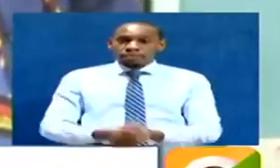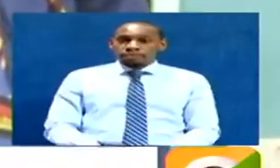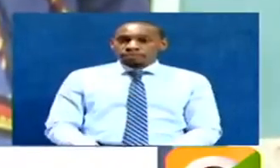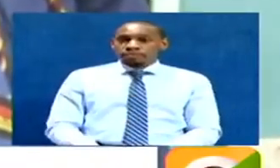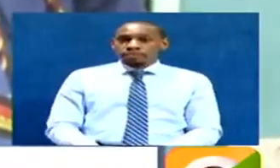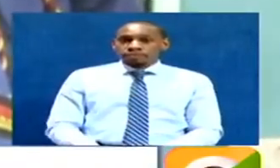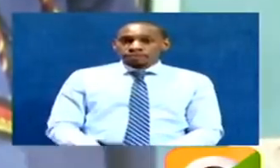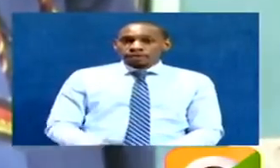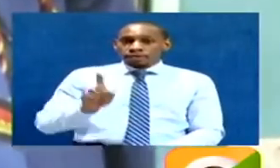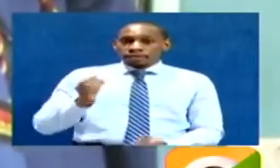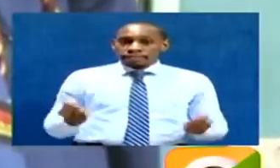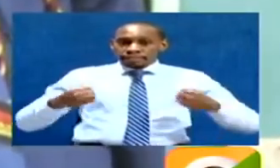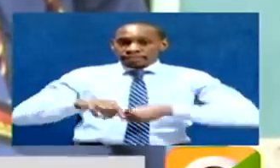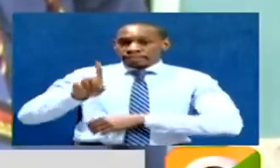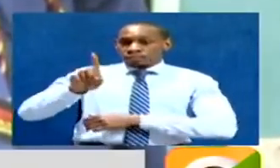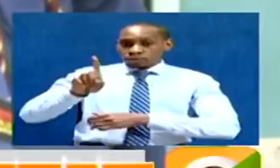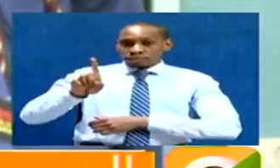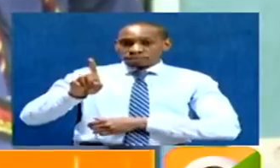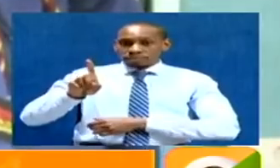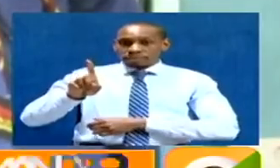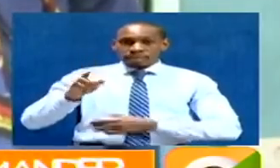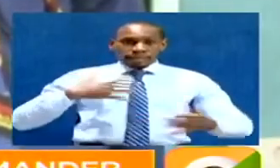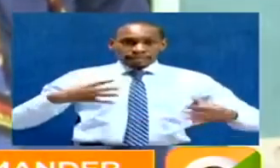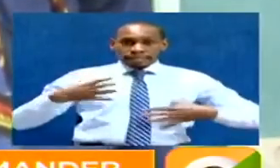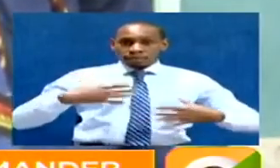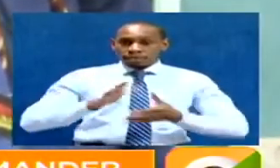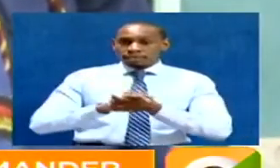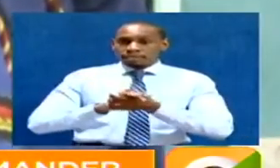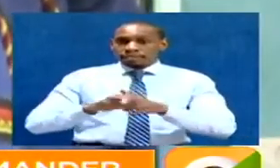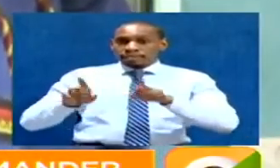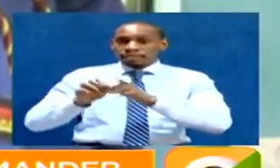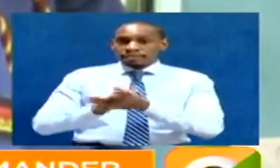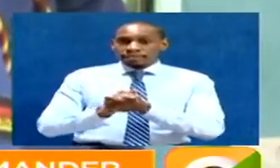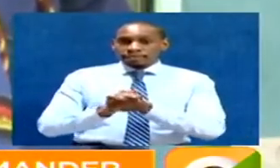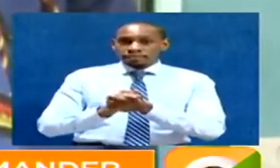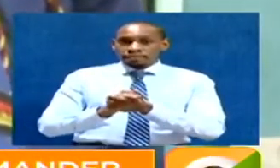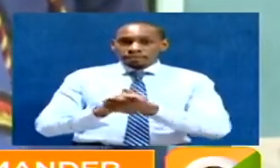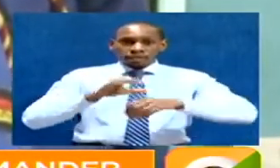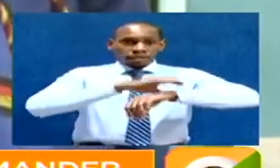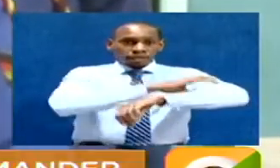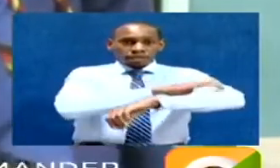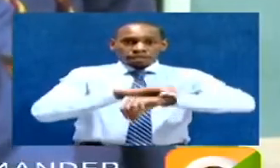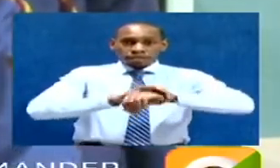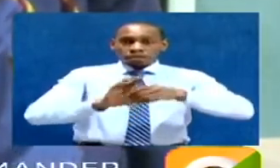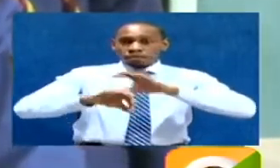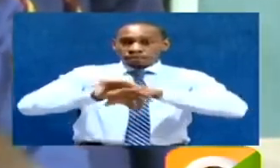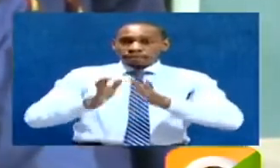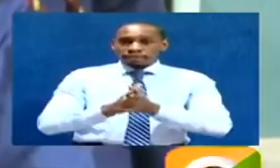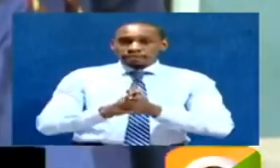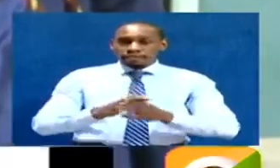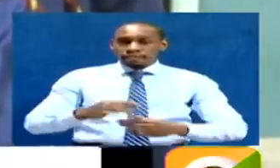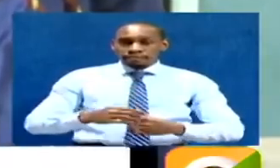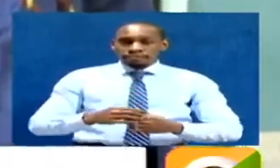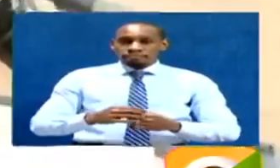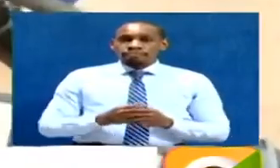Tukapata jacket moja ya jangu hapo ndani, tukapata pullover, angora shirt